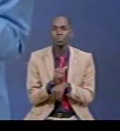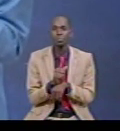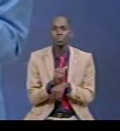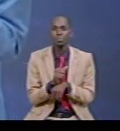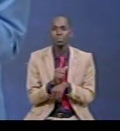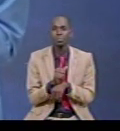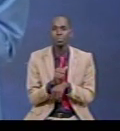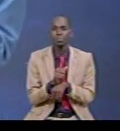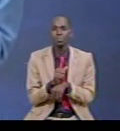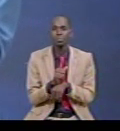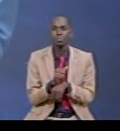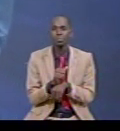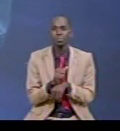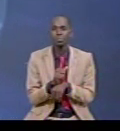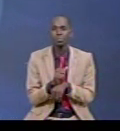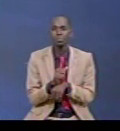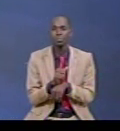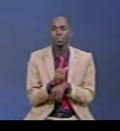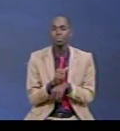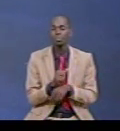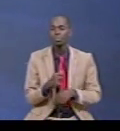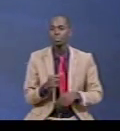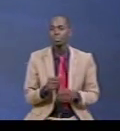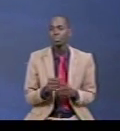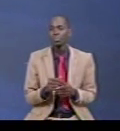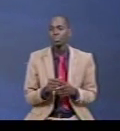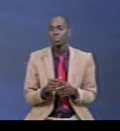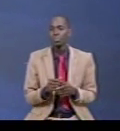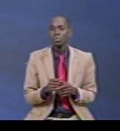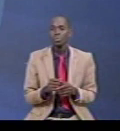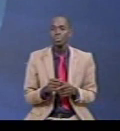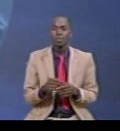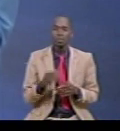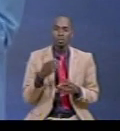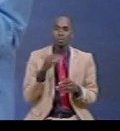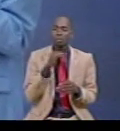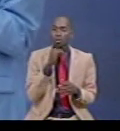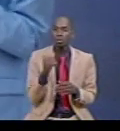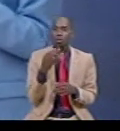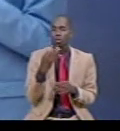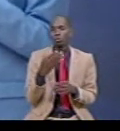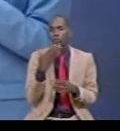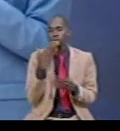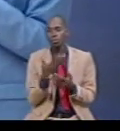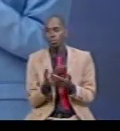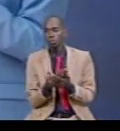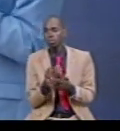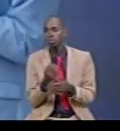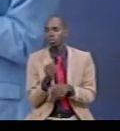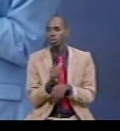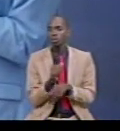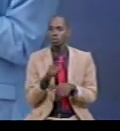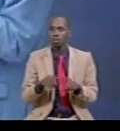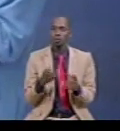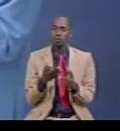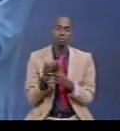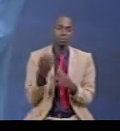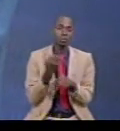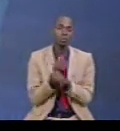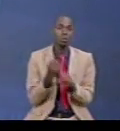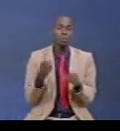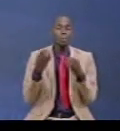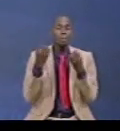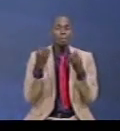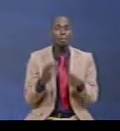good works after salvation good works must follow this is what the Lord Express of every one of us as many of us both have